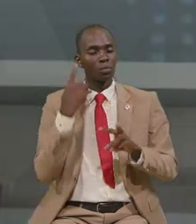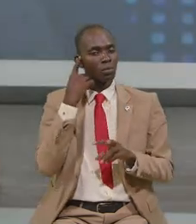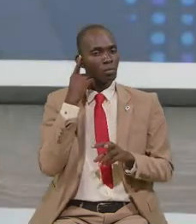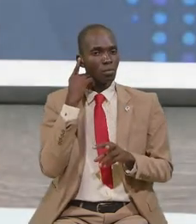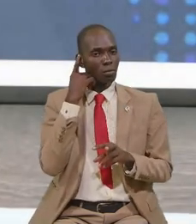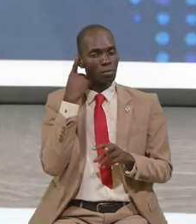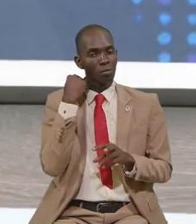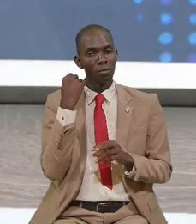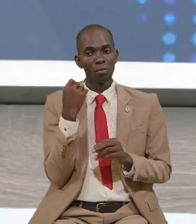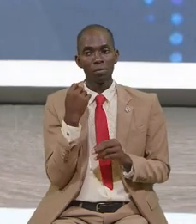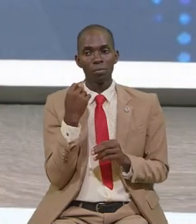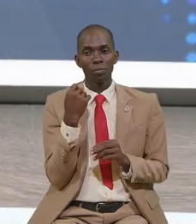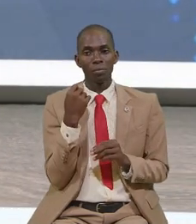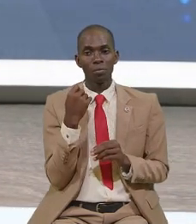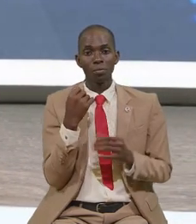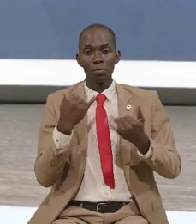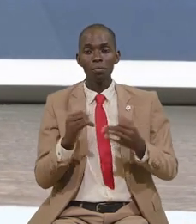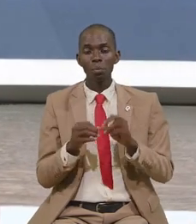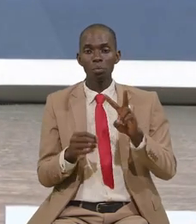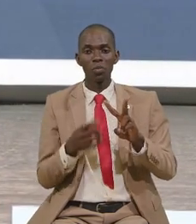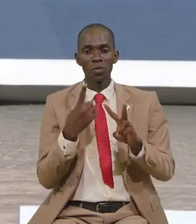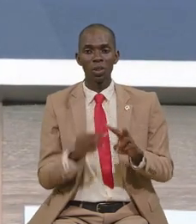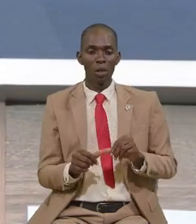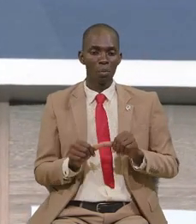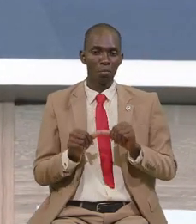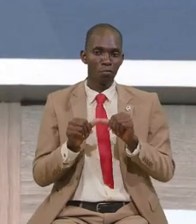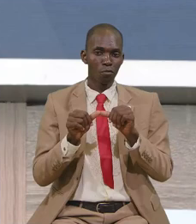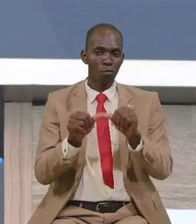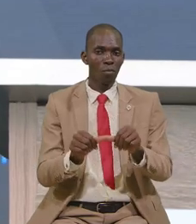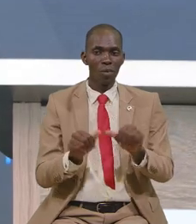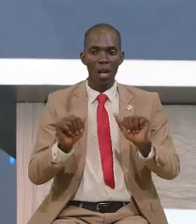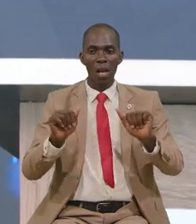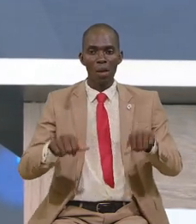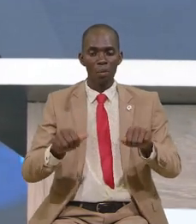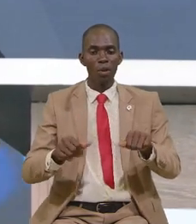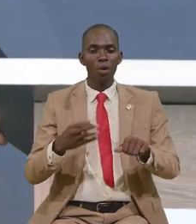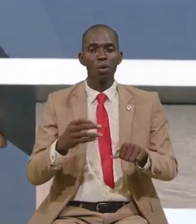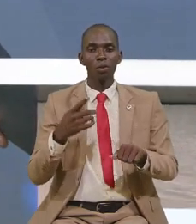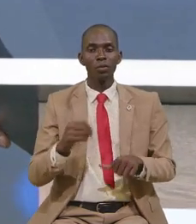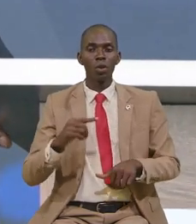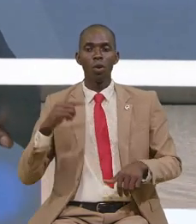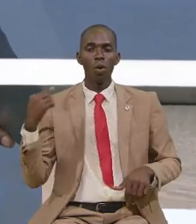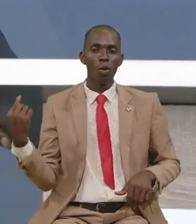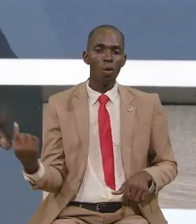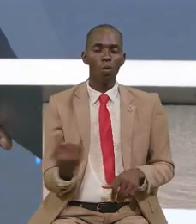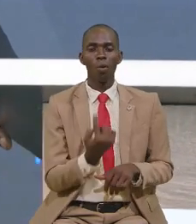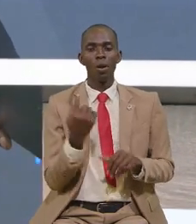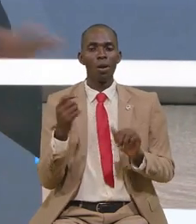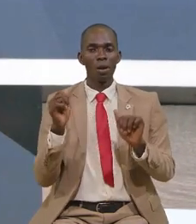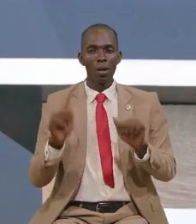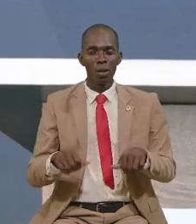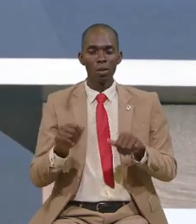the perpetual ability of the always able